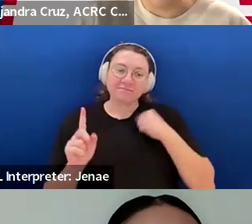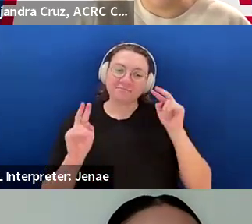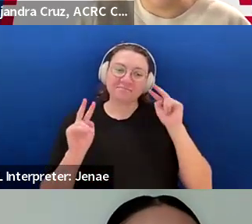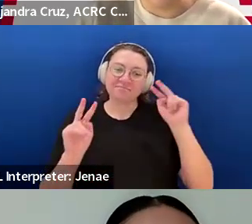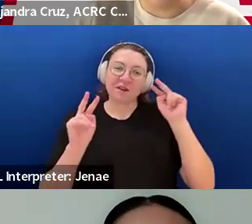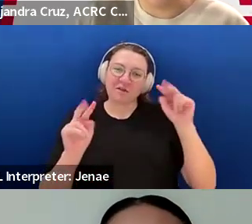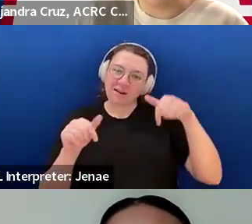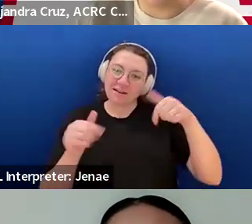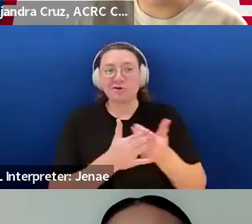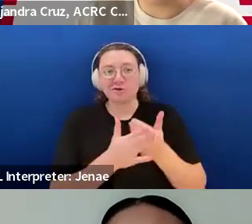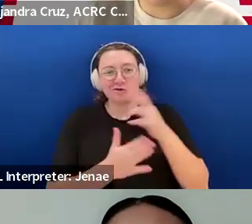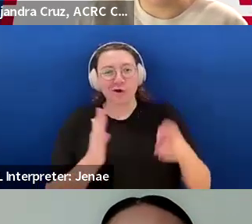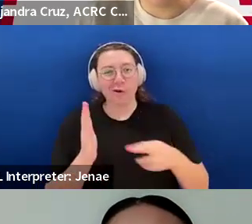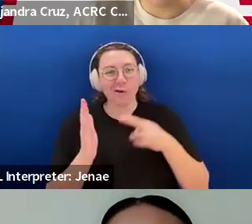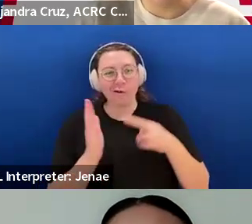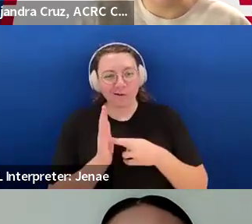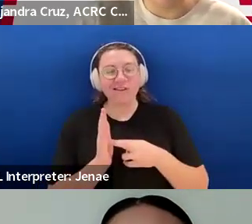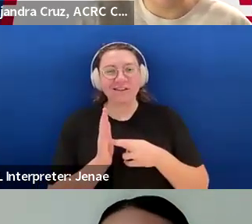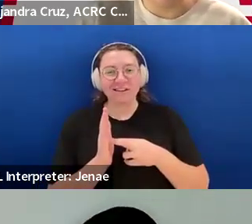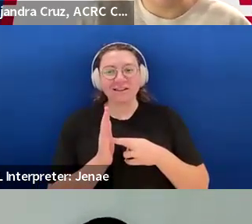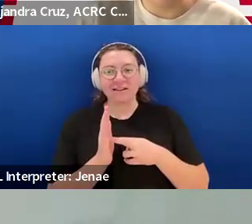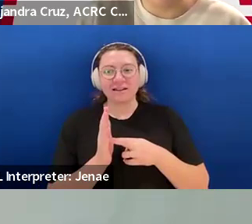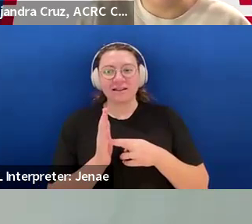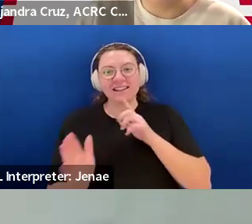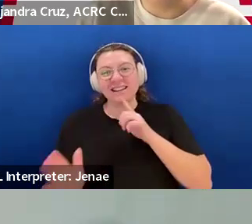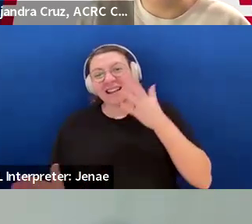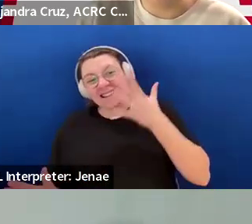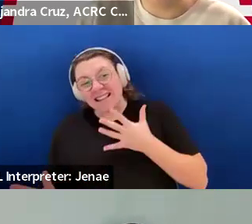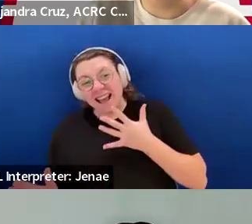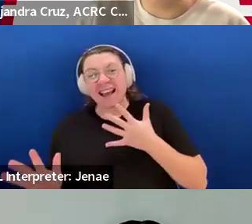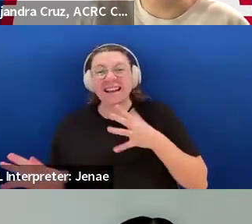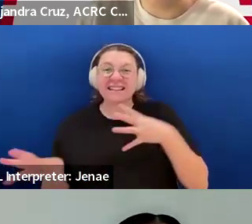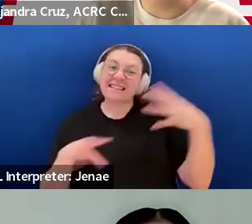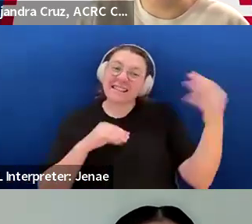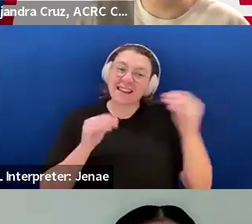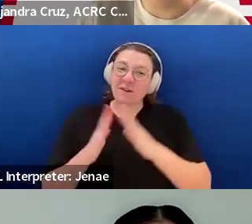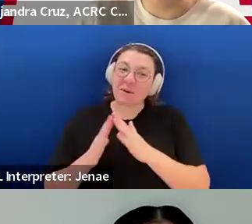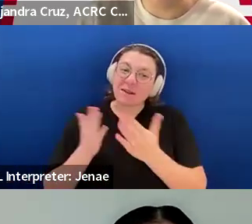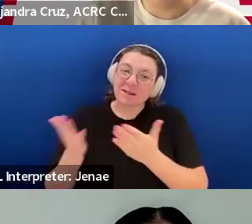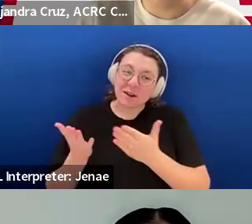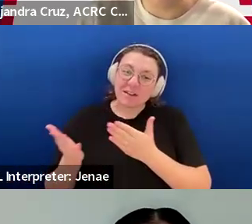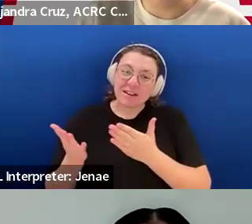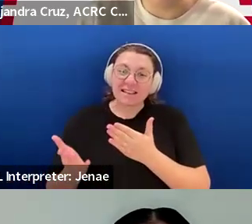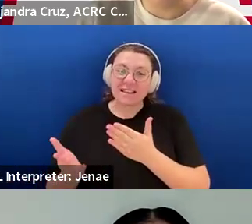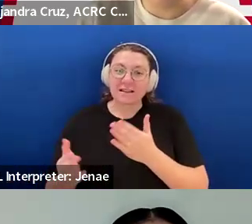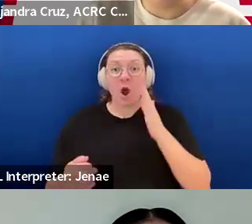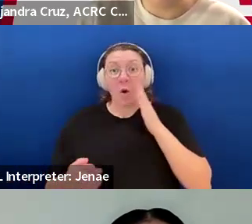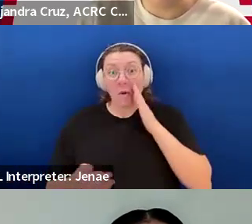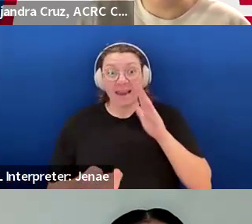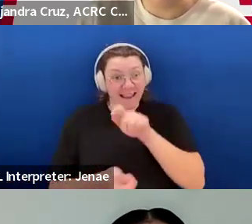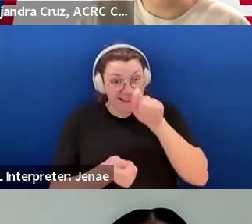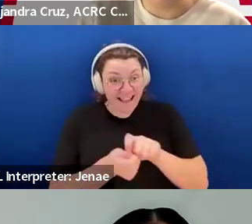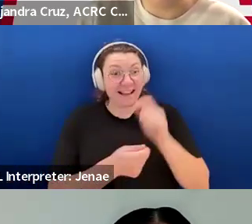forward to this new role. And it's very sad to leave community services. It will be exactly 5 years that I've been